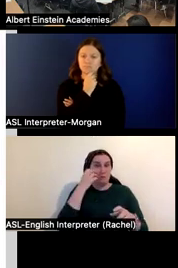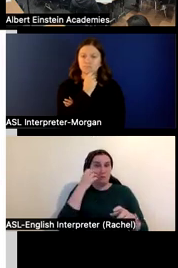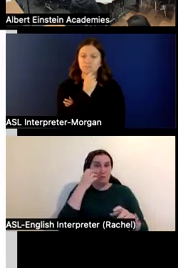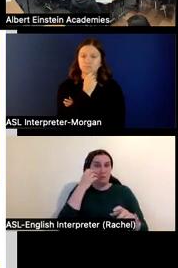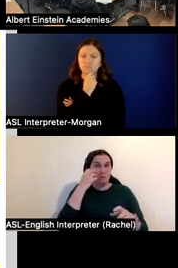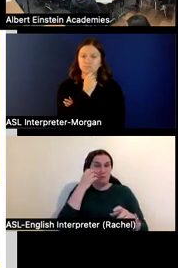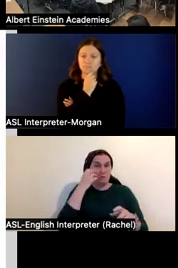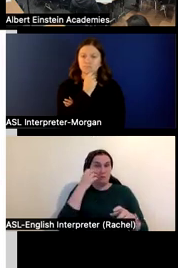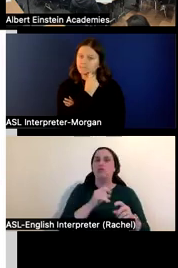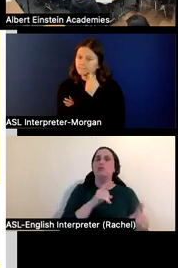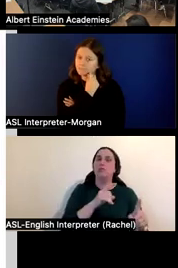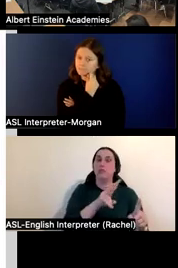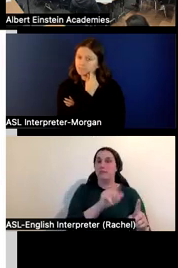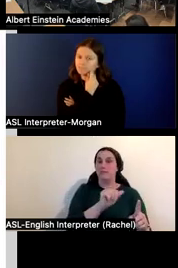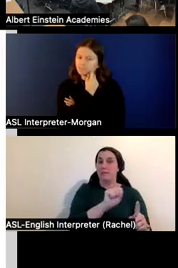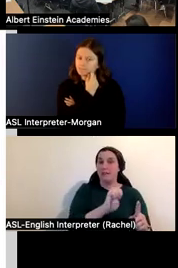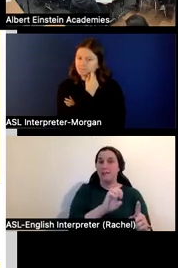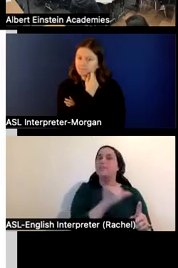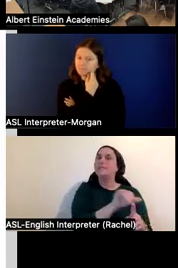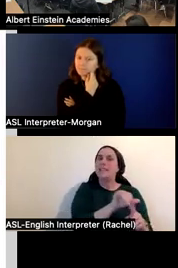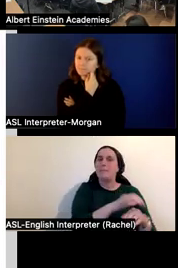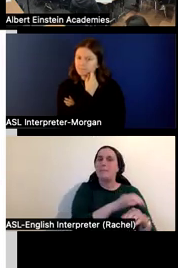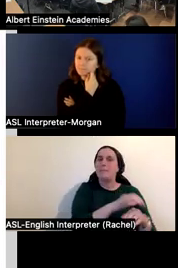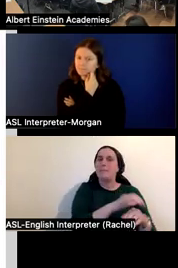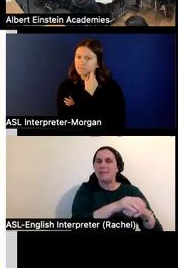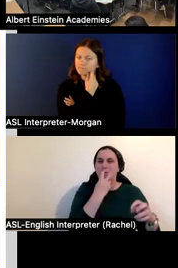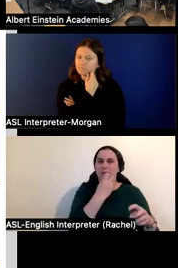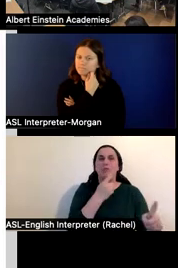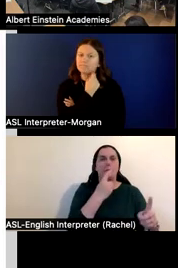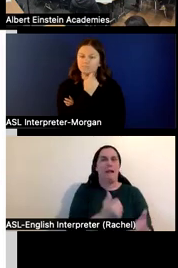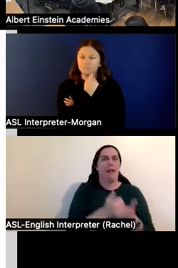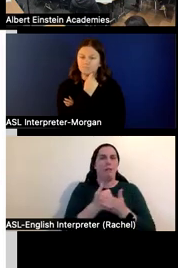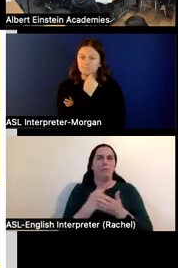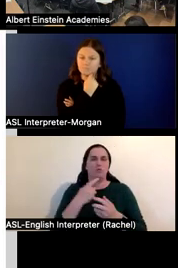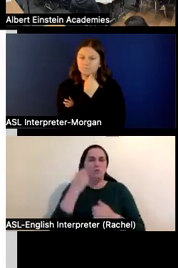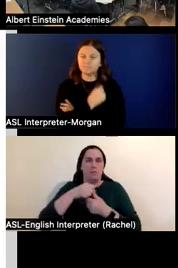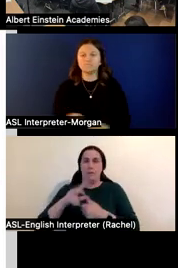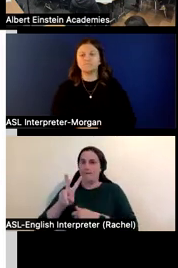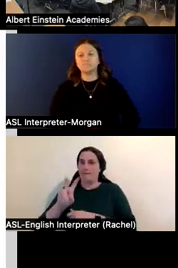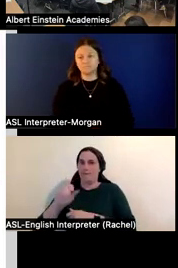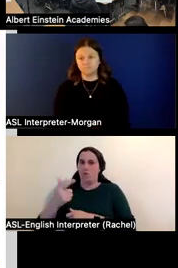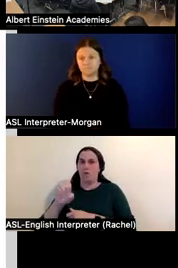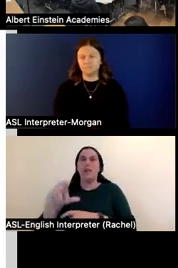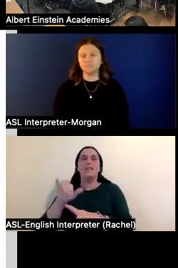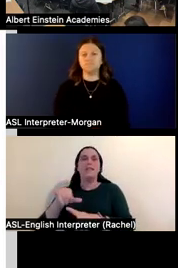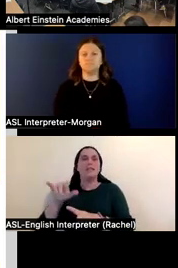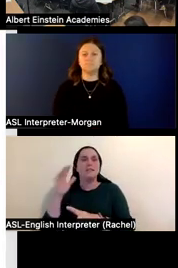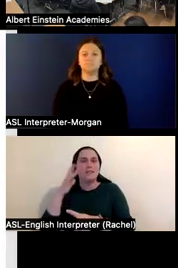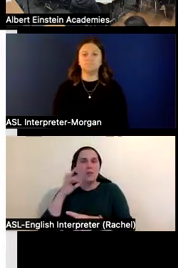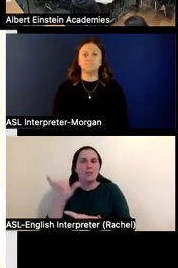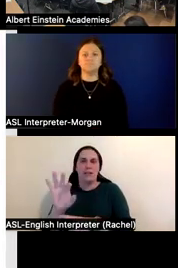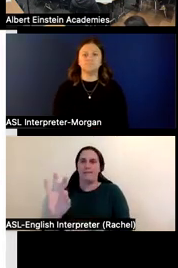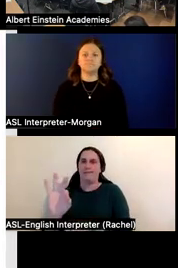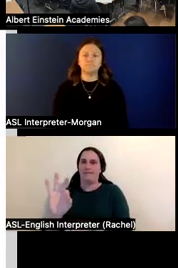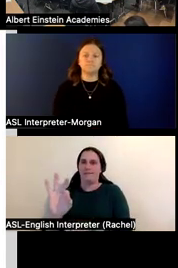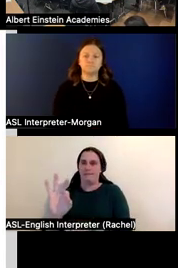F sound? It can be, yeah. So in Vogel, it's like an F sound. Yeah. But it can also be the sound like